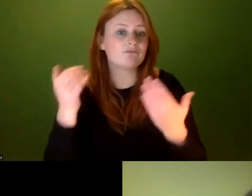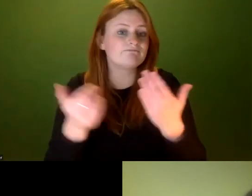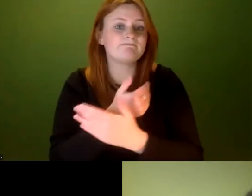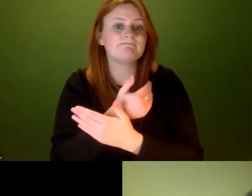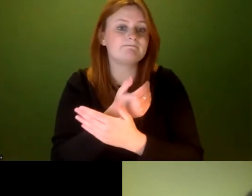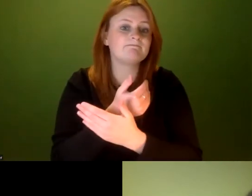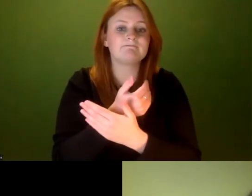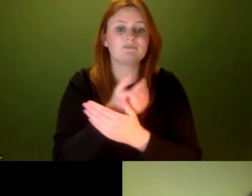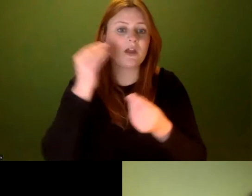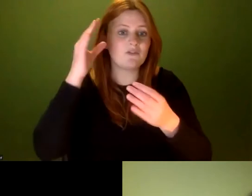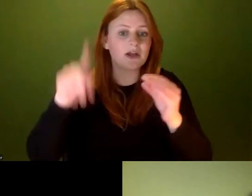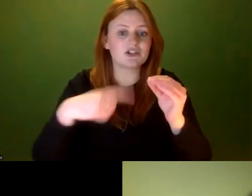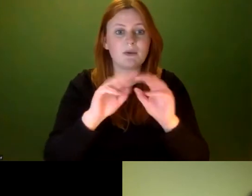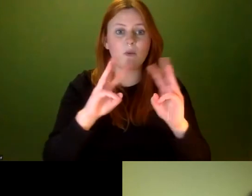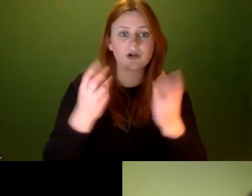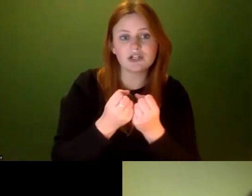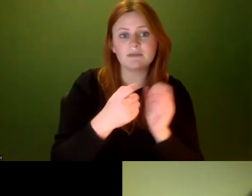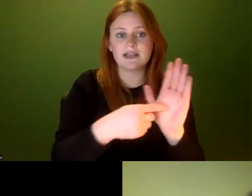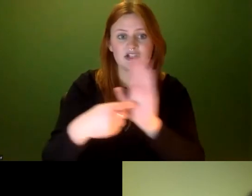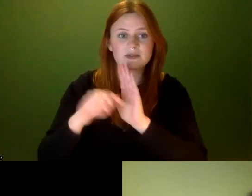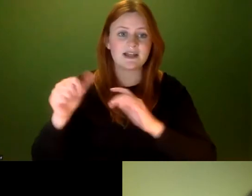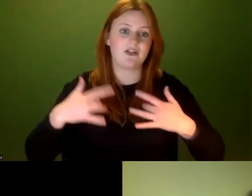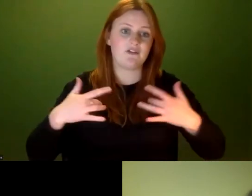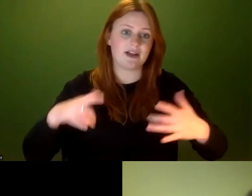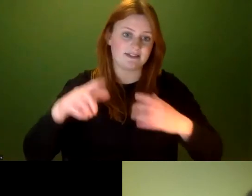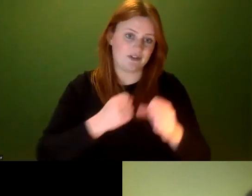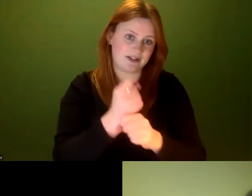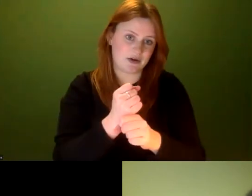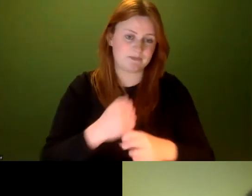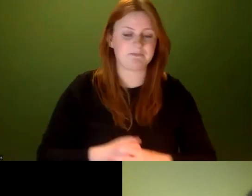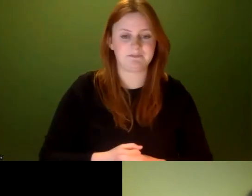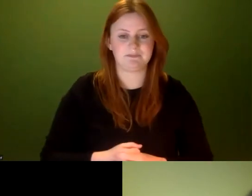workshops, exhibitions, and other events during this year of EcoCraft.